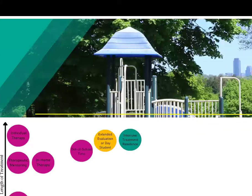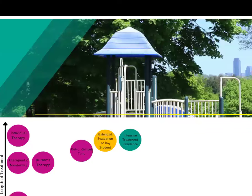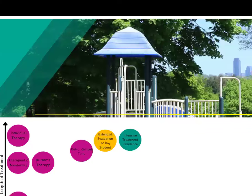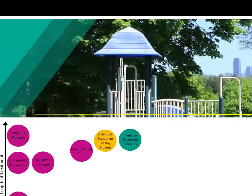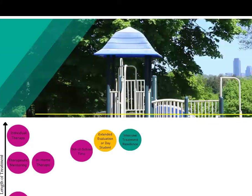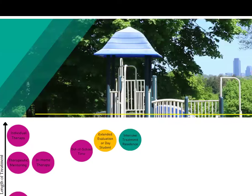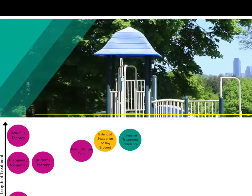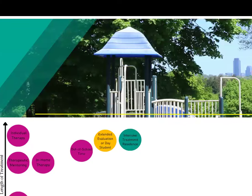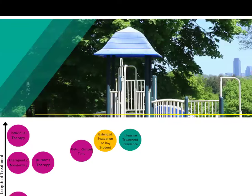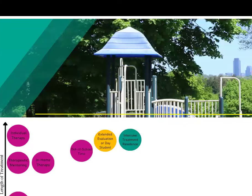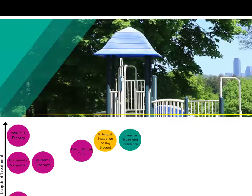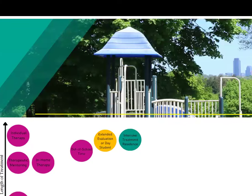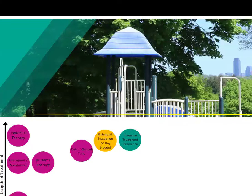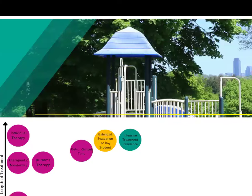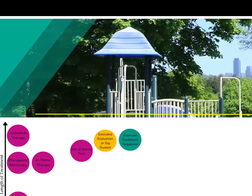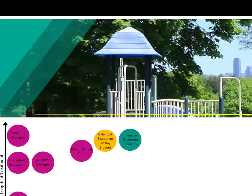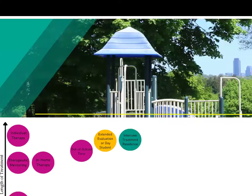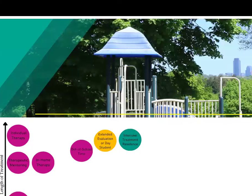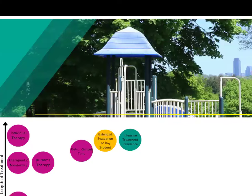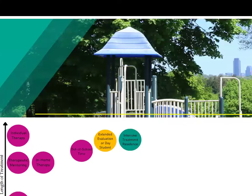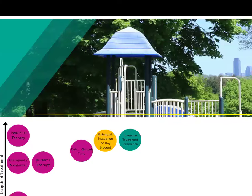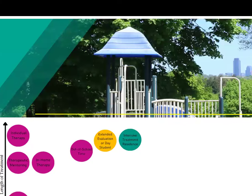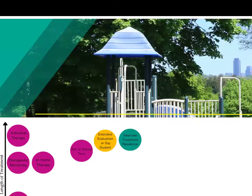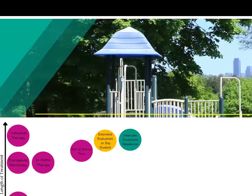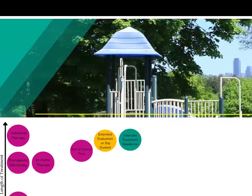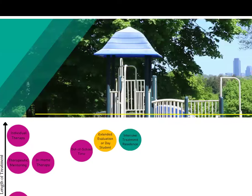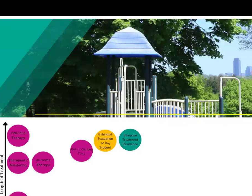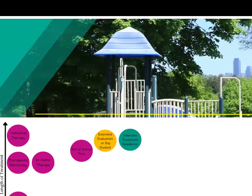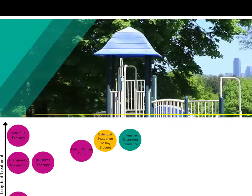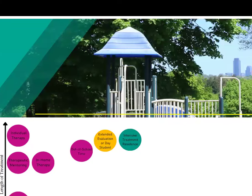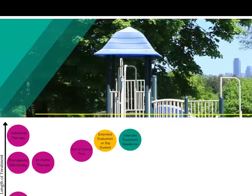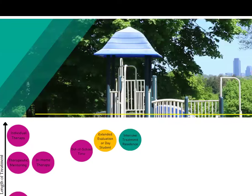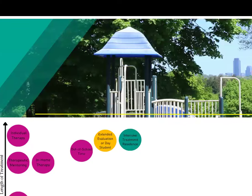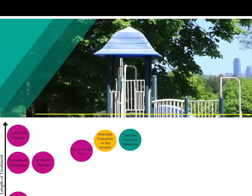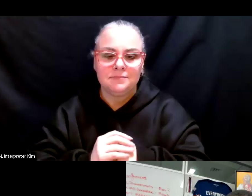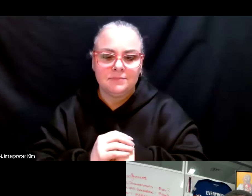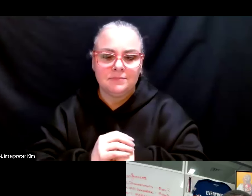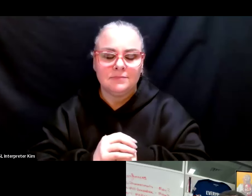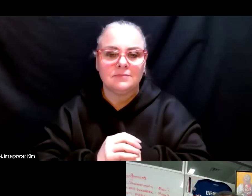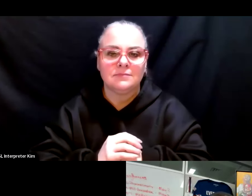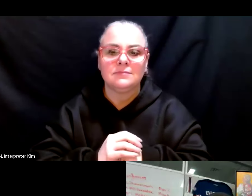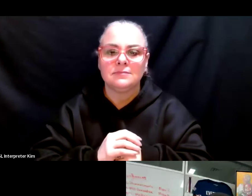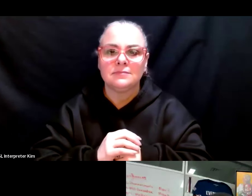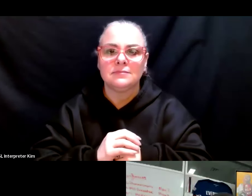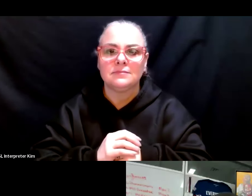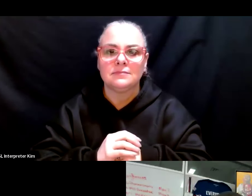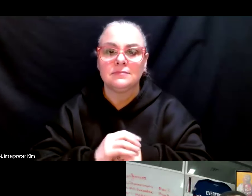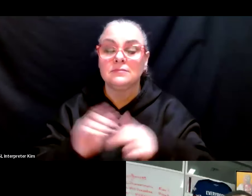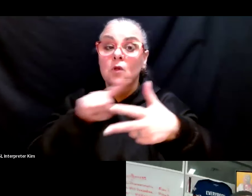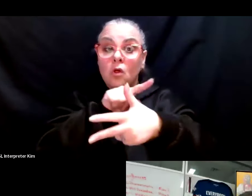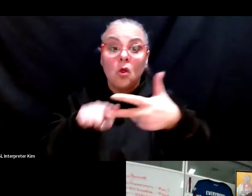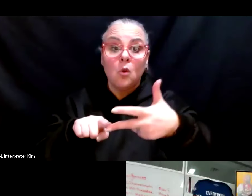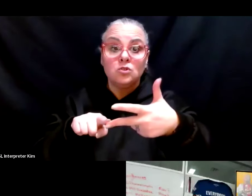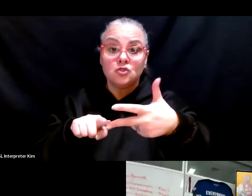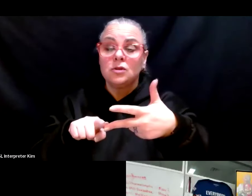take a screenshot. 5, 4, 3, 2, 1. And those 3 organizations